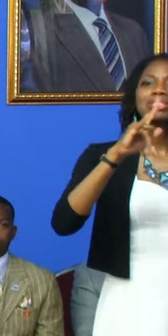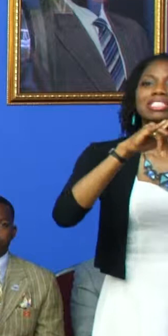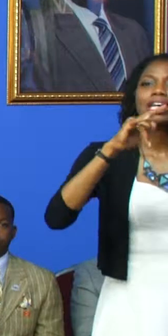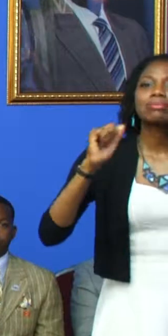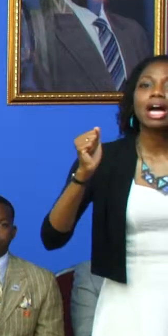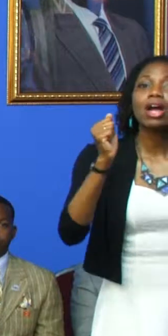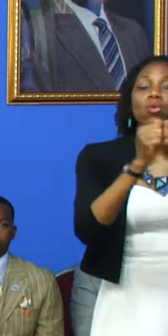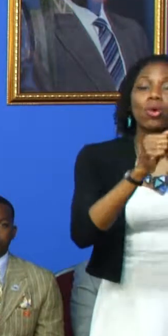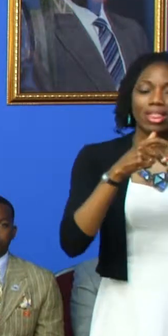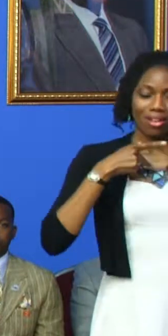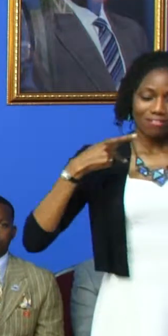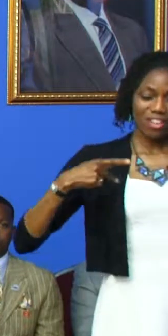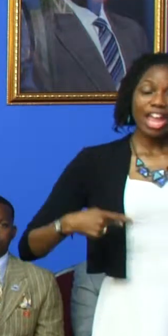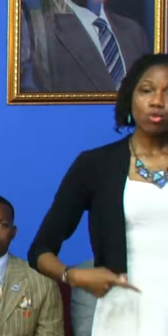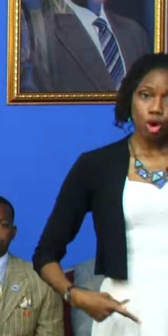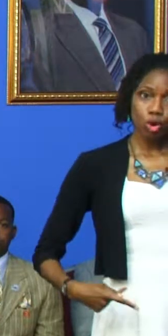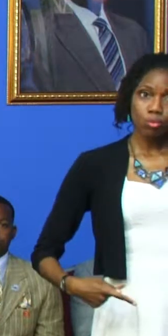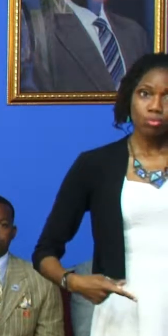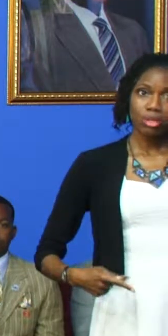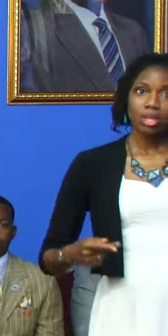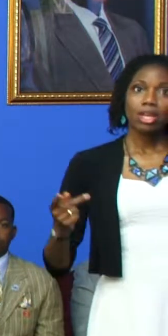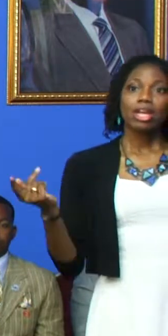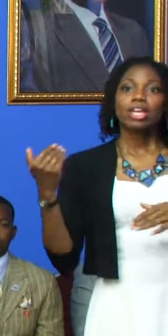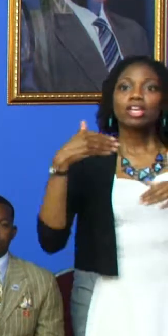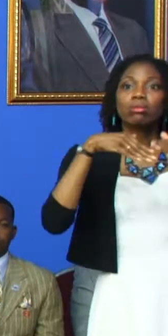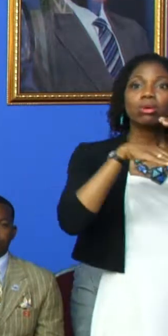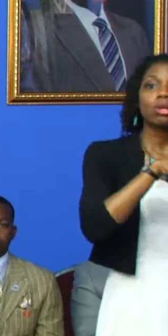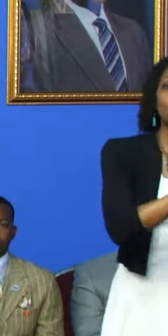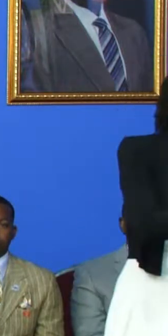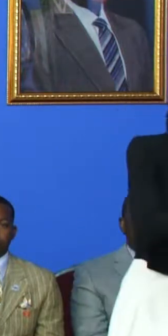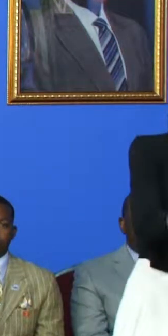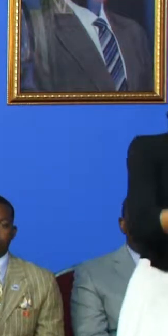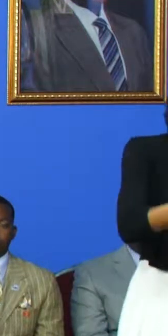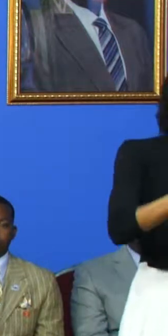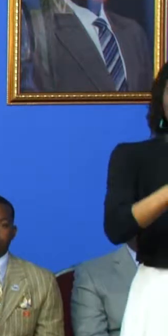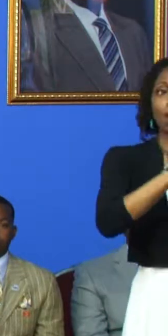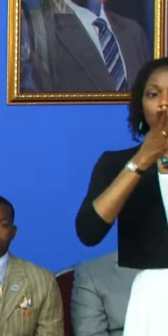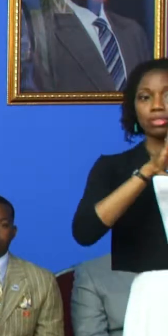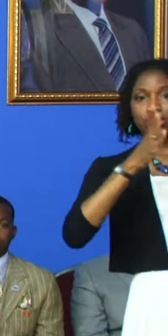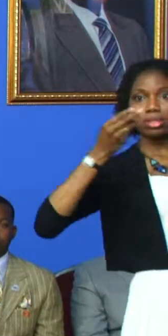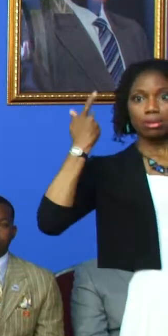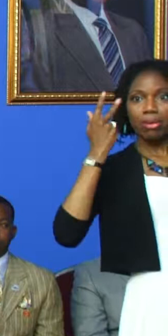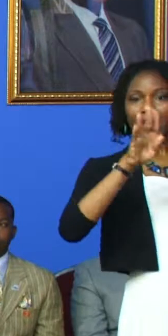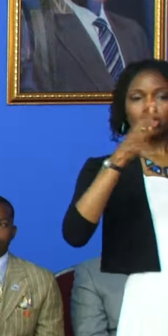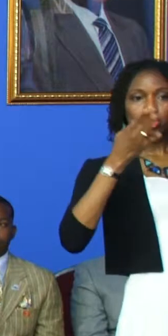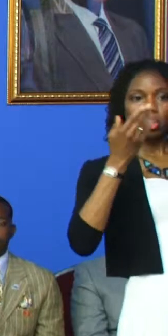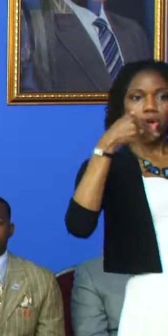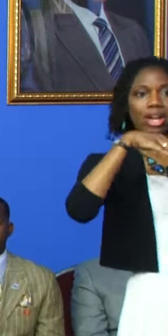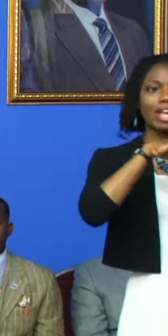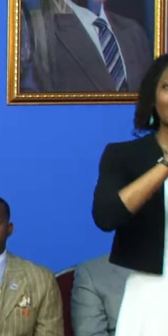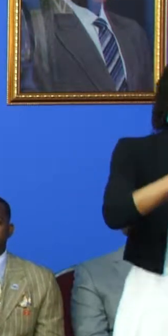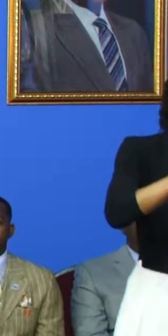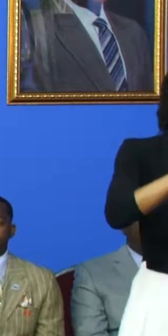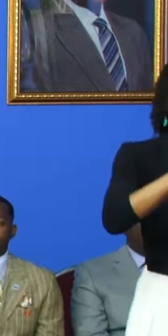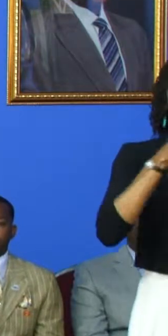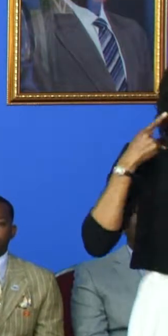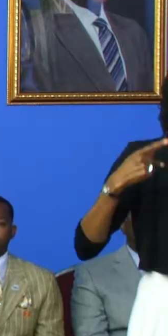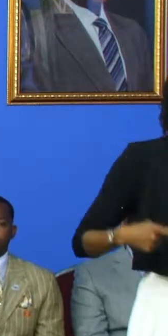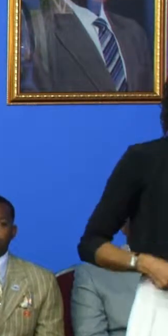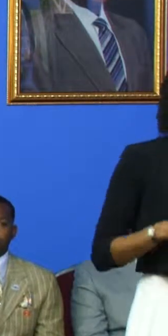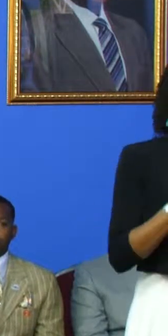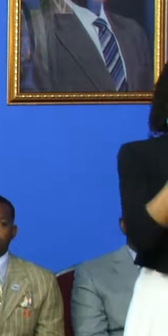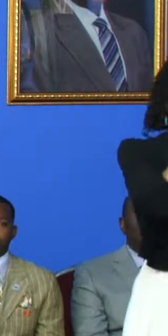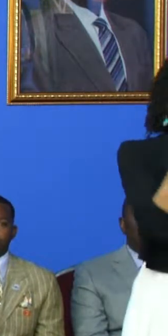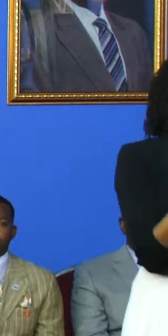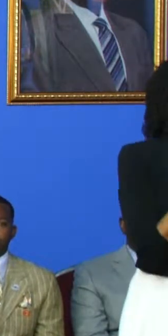He could have went in the back door at Pharaoh's palace and said, you know, Ramesses, me and you grew up together. We,